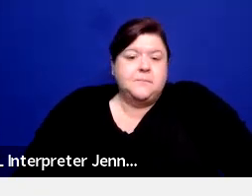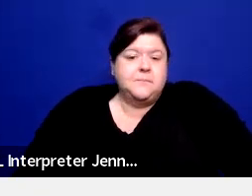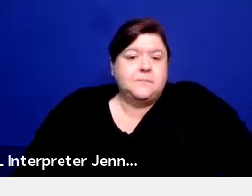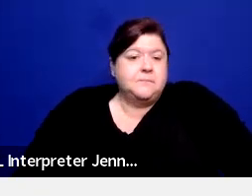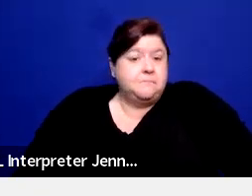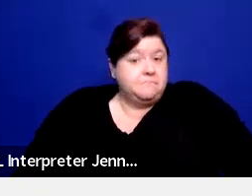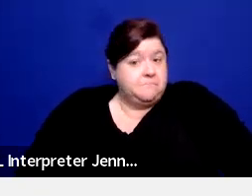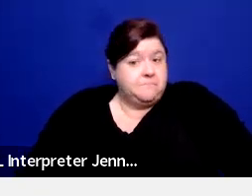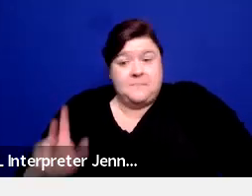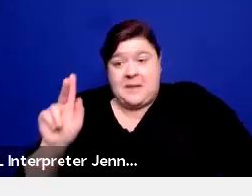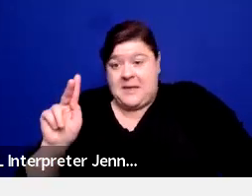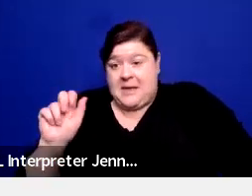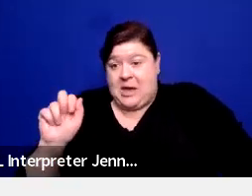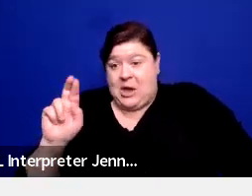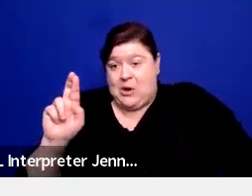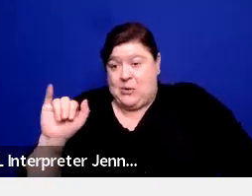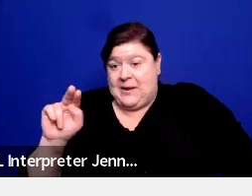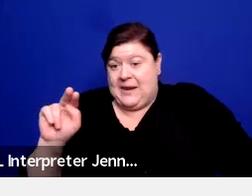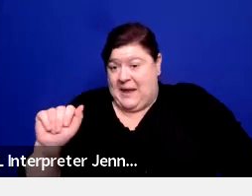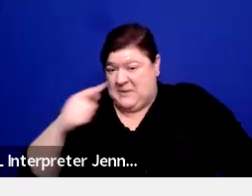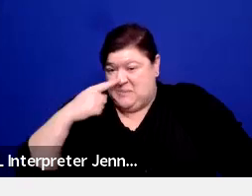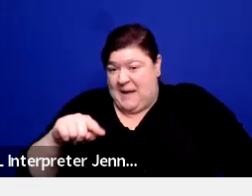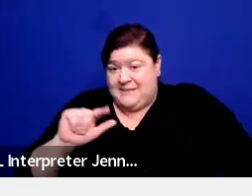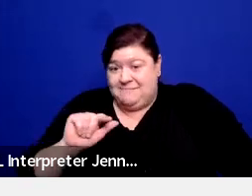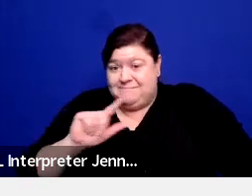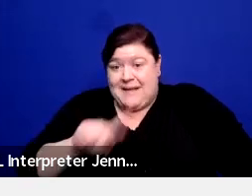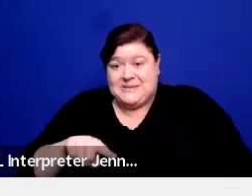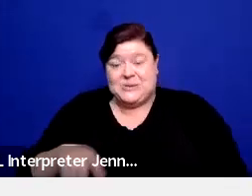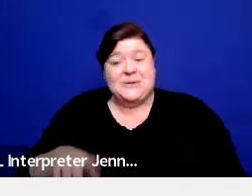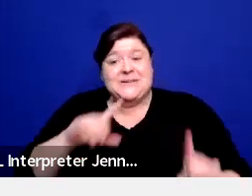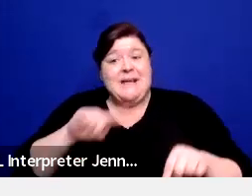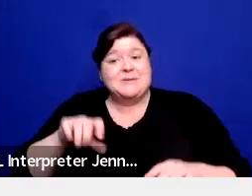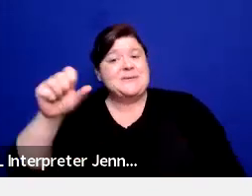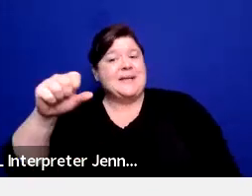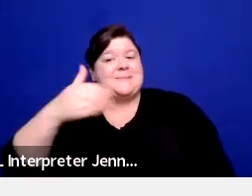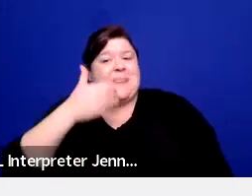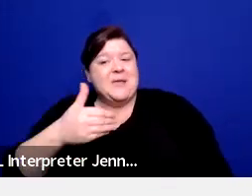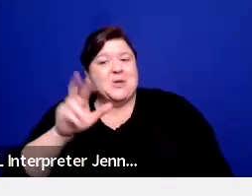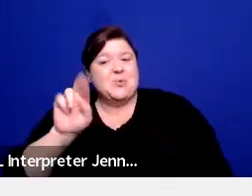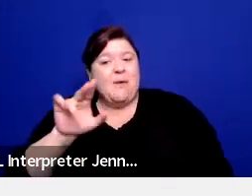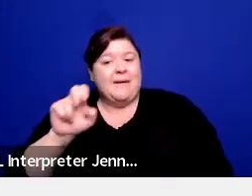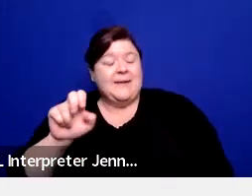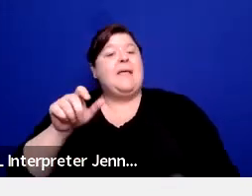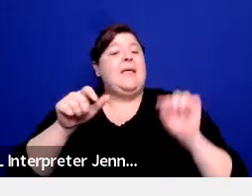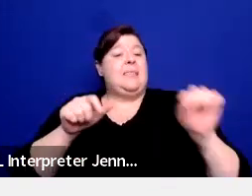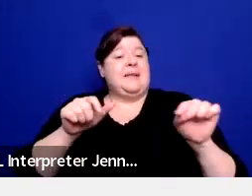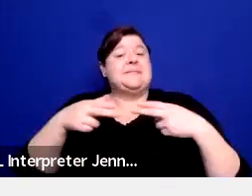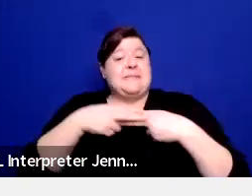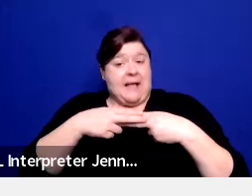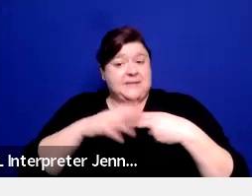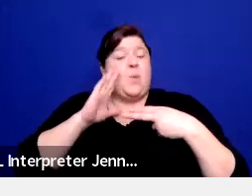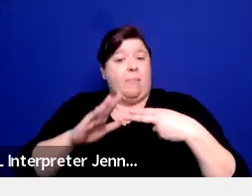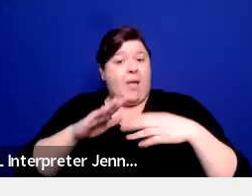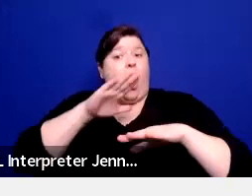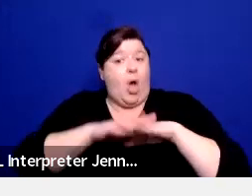I will let Karina, I think, can answer that, or Allison. Thank you, Ronnie. Yes, these slides will be available on our